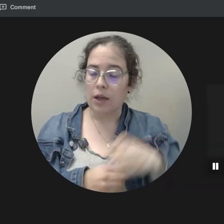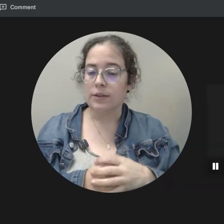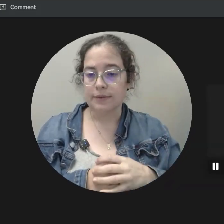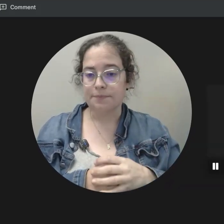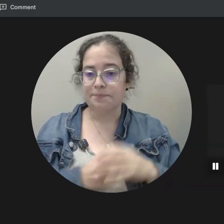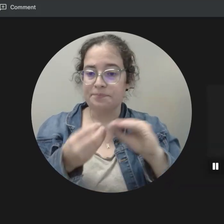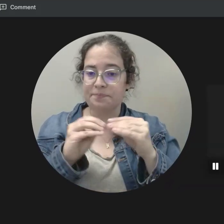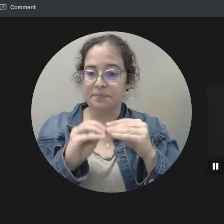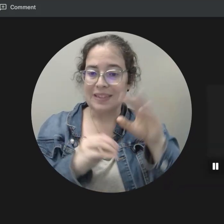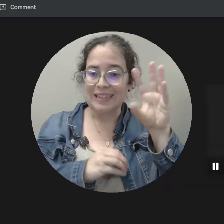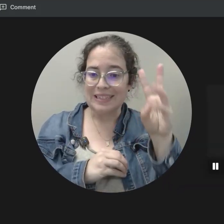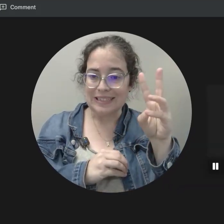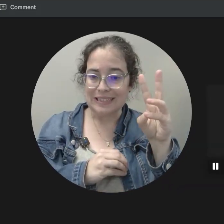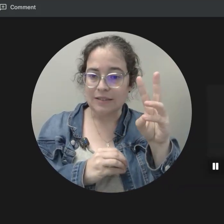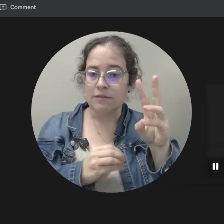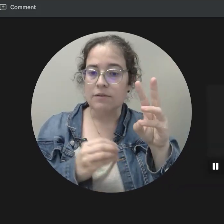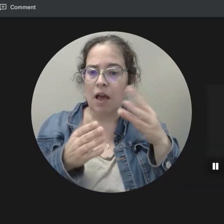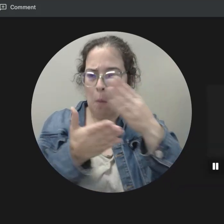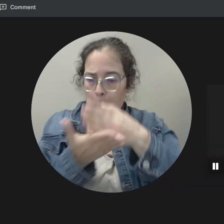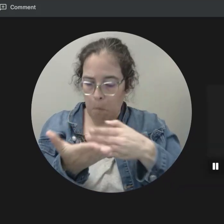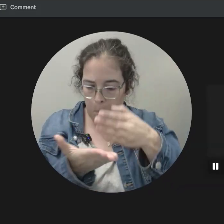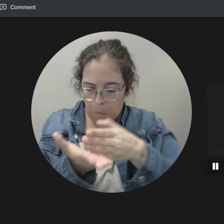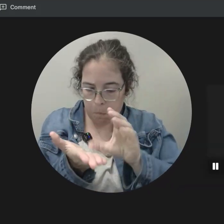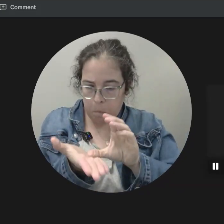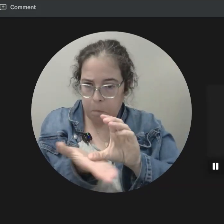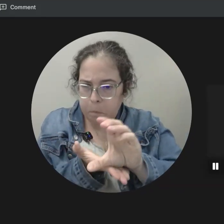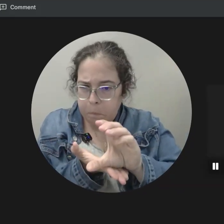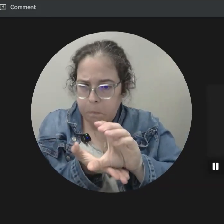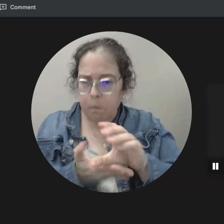Number 6, wedge.